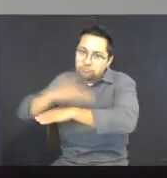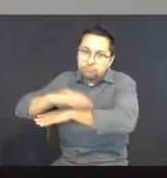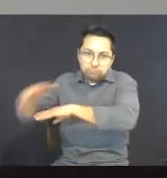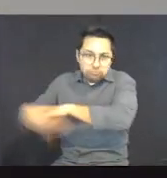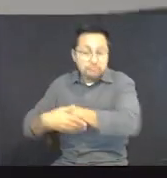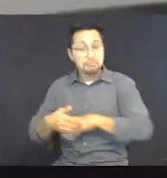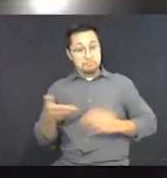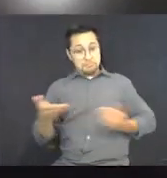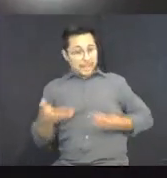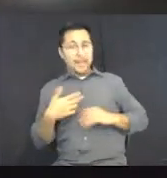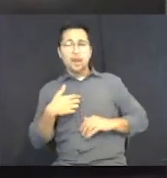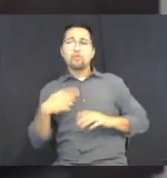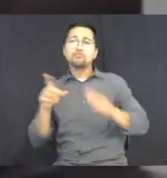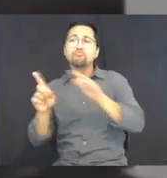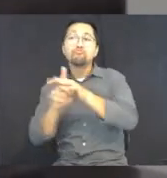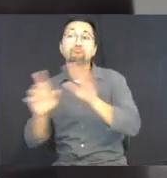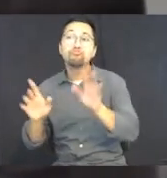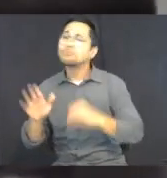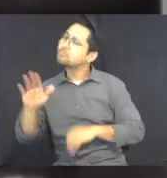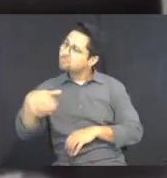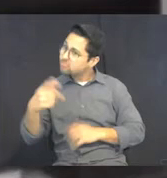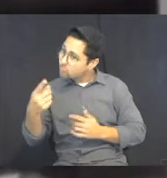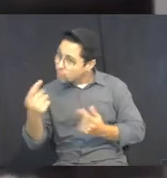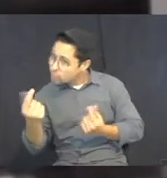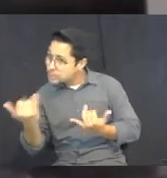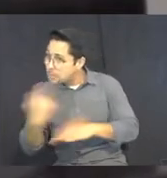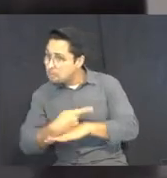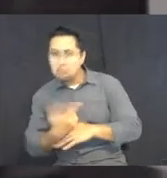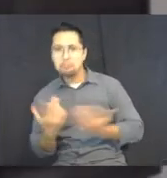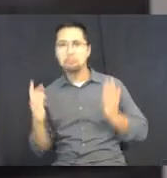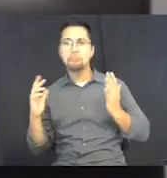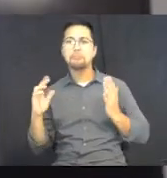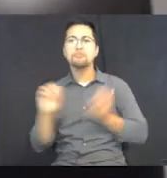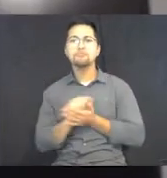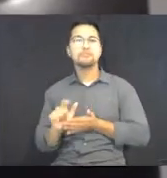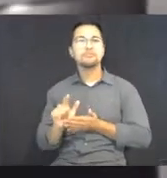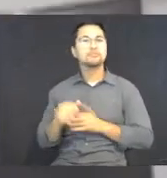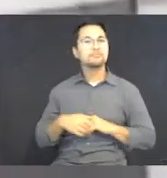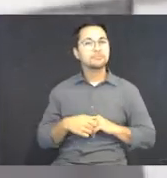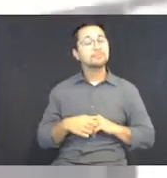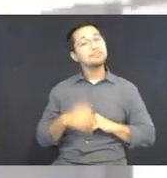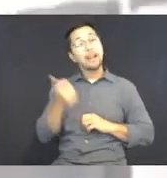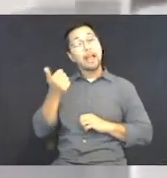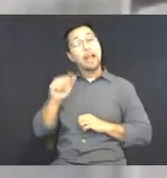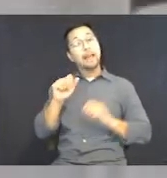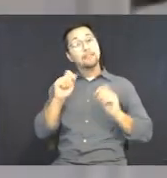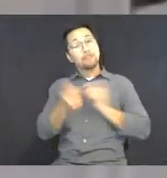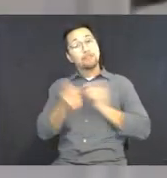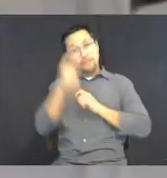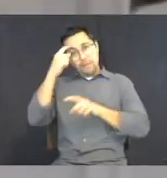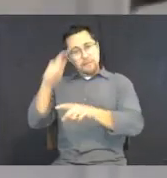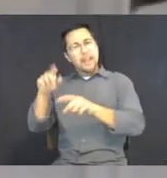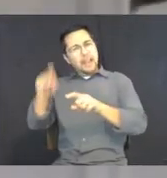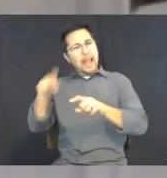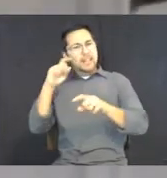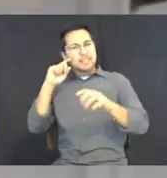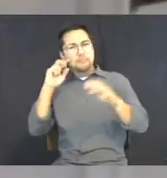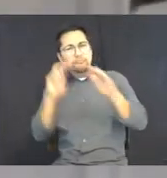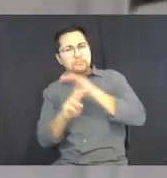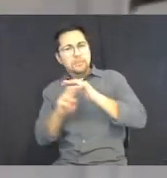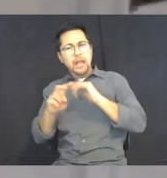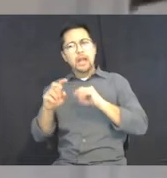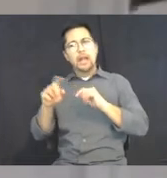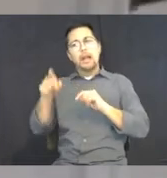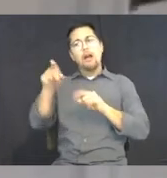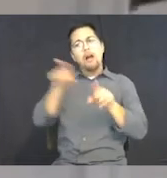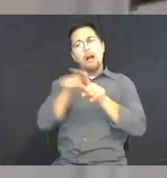So if Steve was going to make a successful transition, any introduction of technology needed to happen early in the